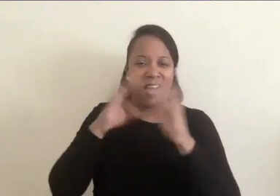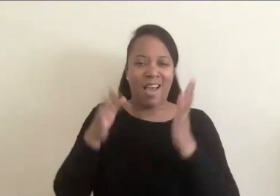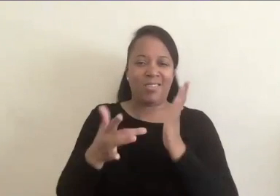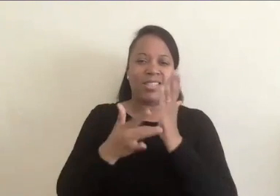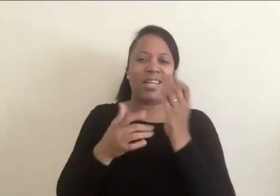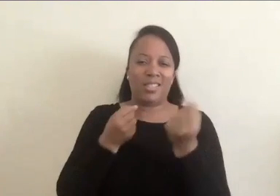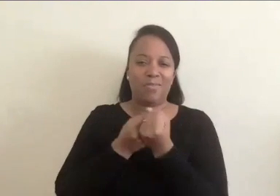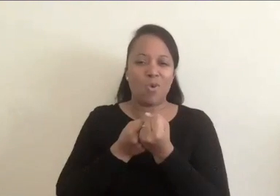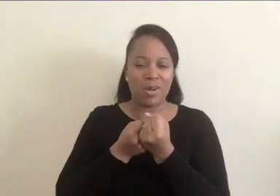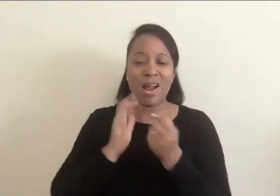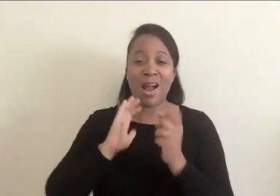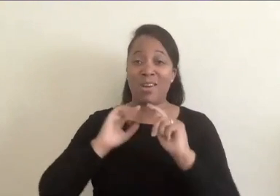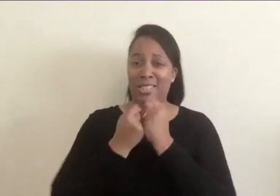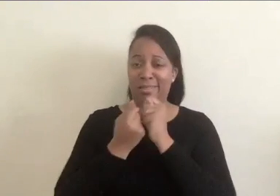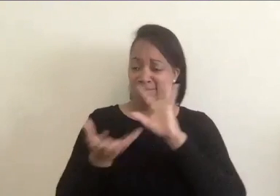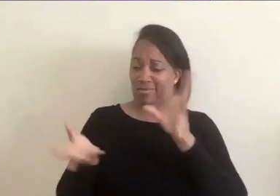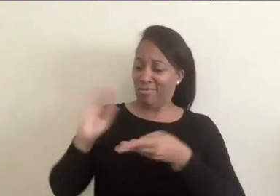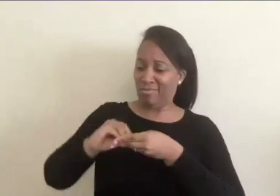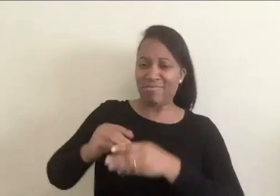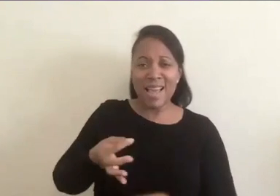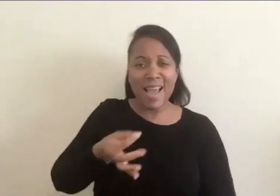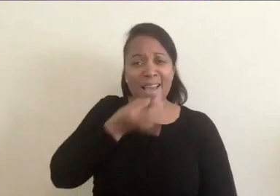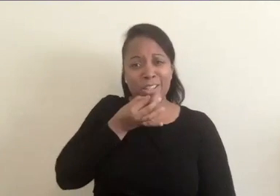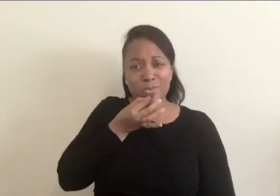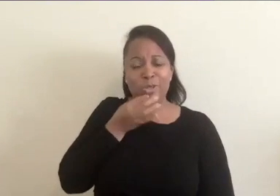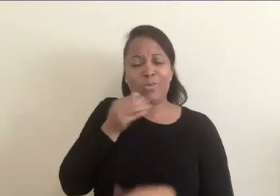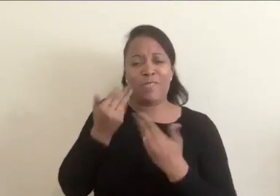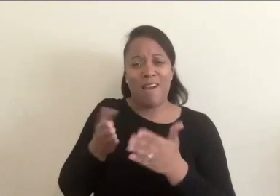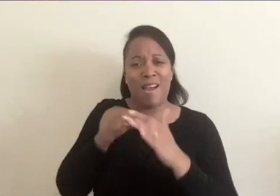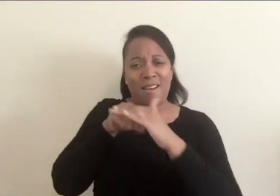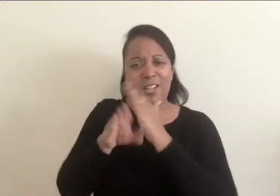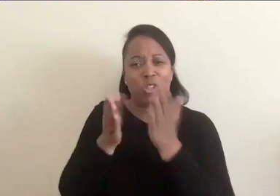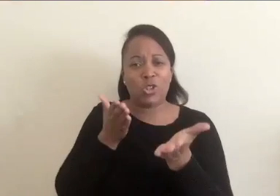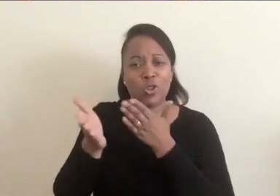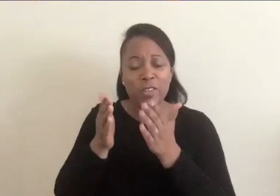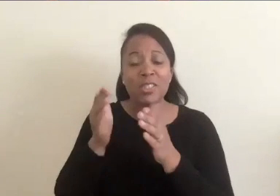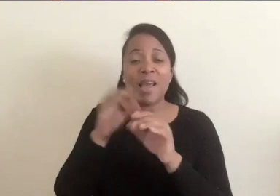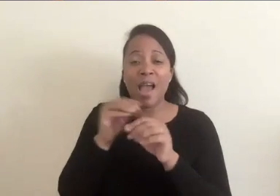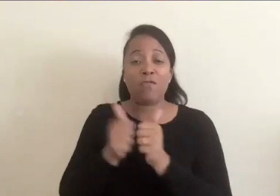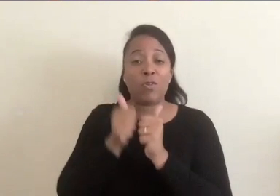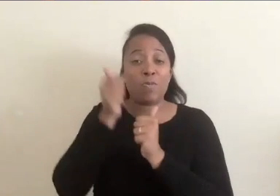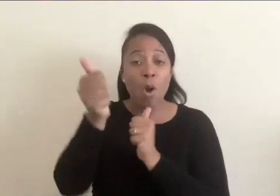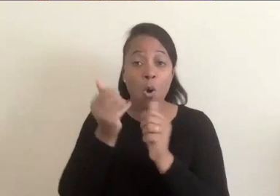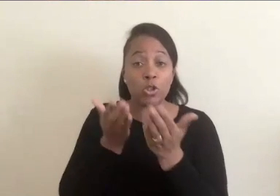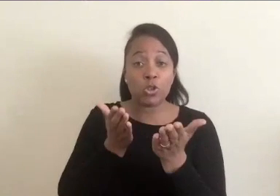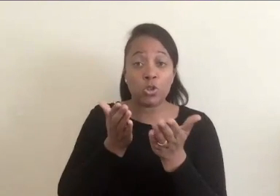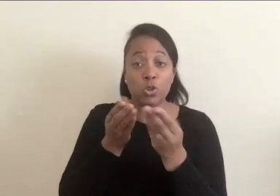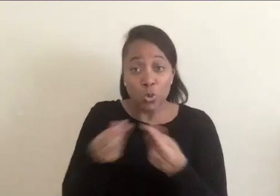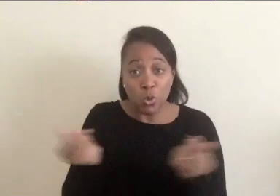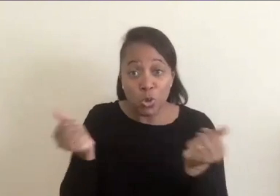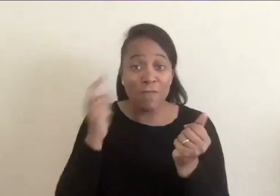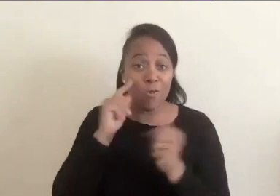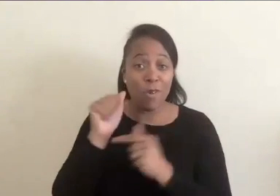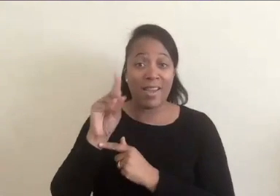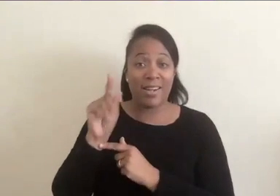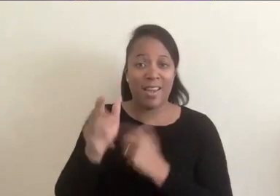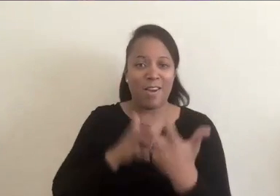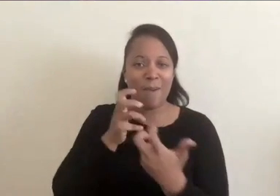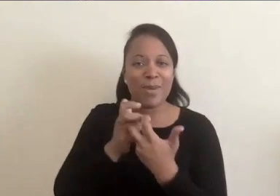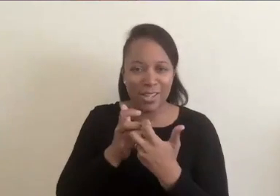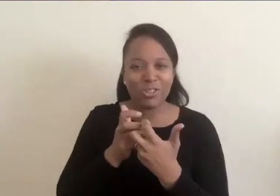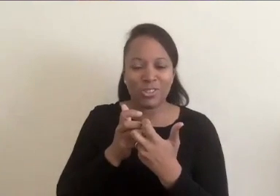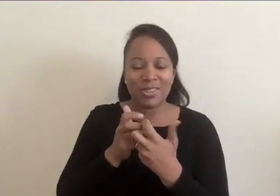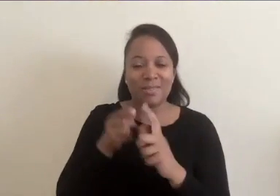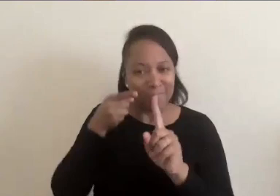our team is made up of experts in accessibility services and in remote solutions for ADA accommodations, and